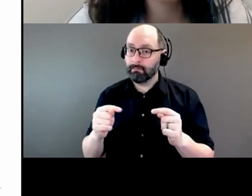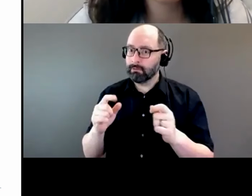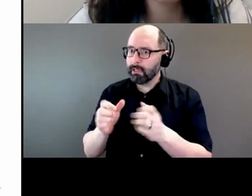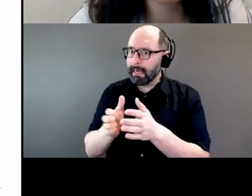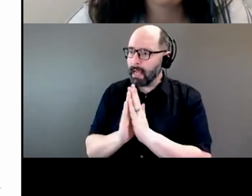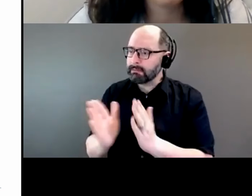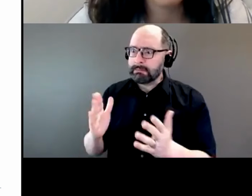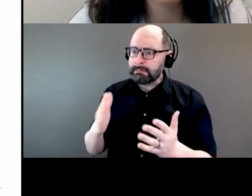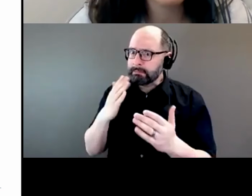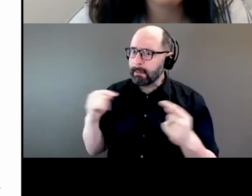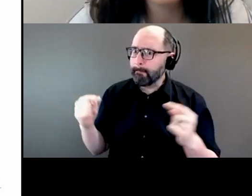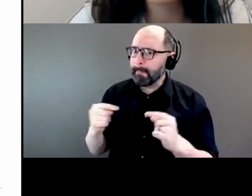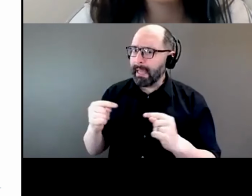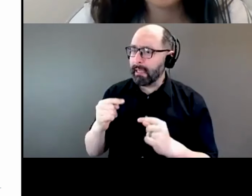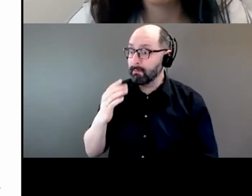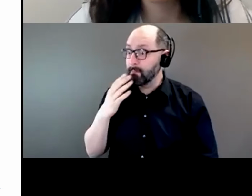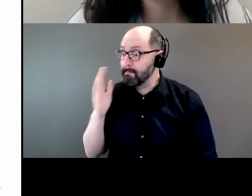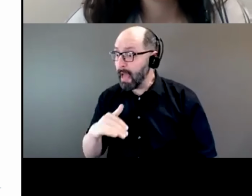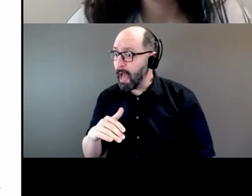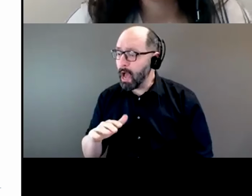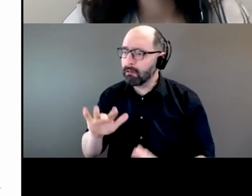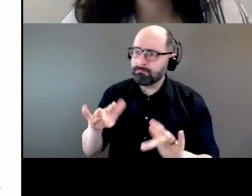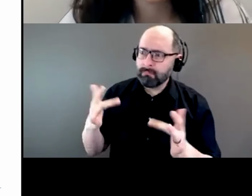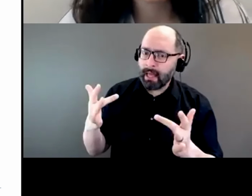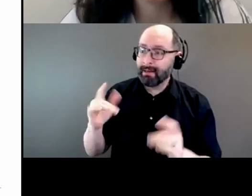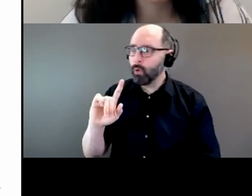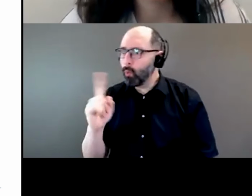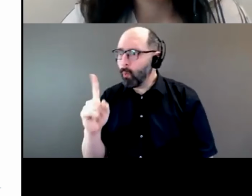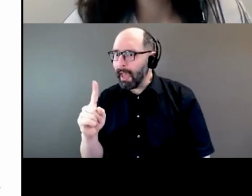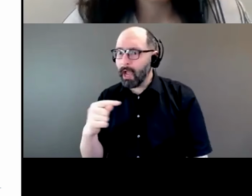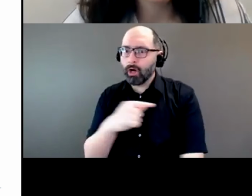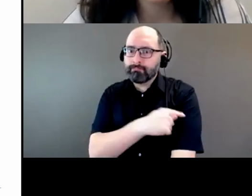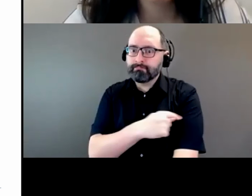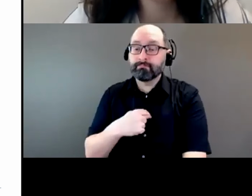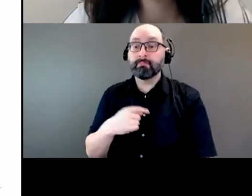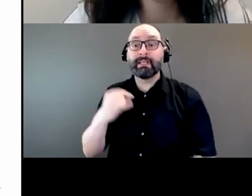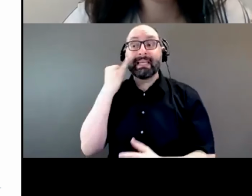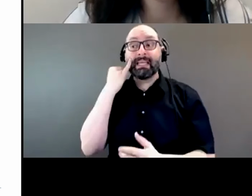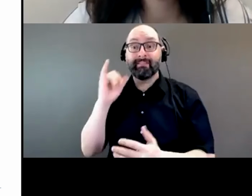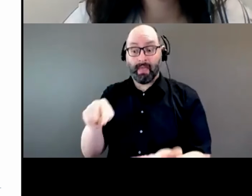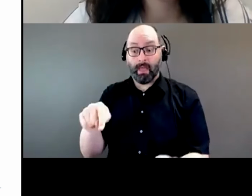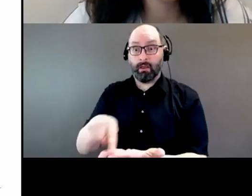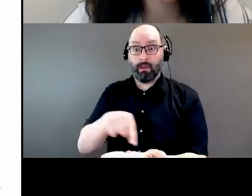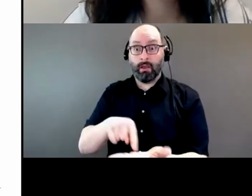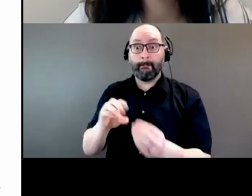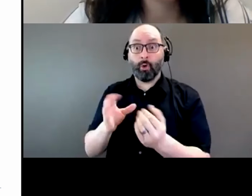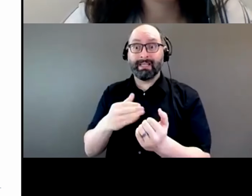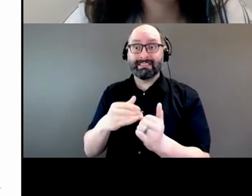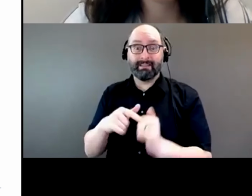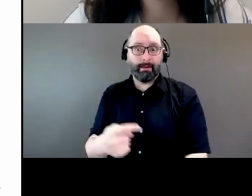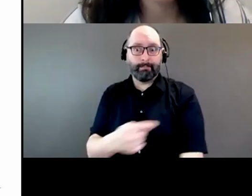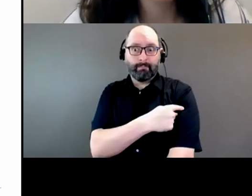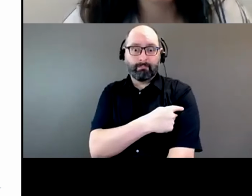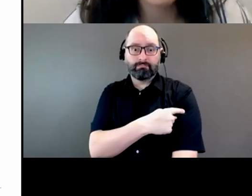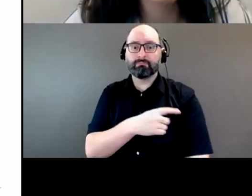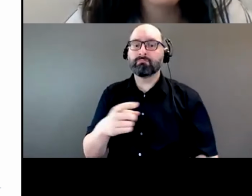pain? Where is the pain? If for some reason, that's easier than pointing on their own body. And this page has examples